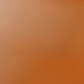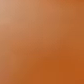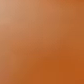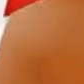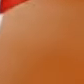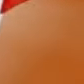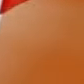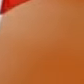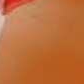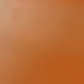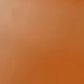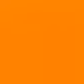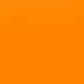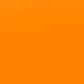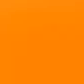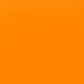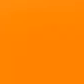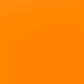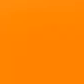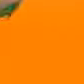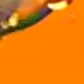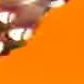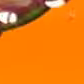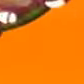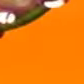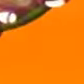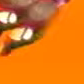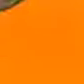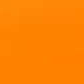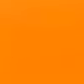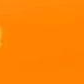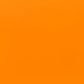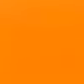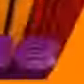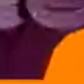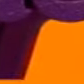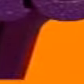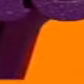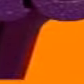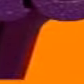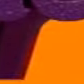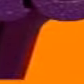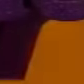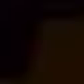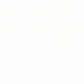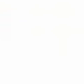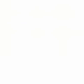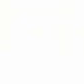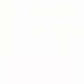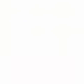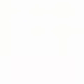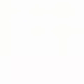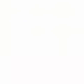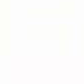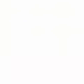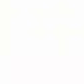have a taste of the amazing apple. It calls my mind. Fun time, fun all the time.